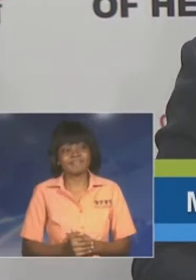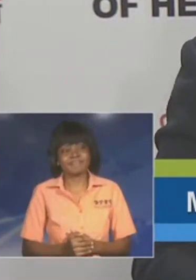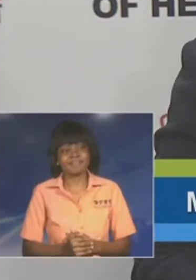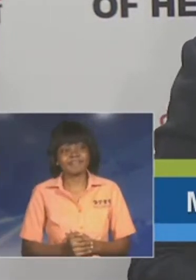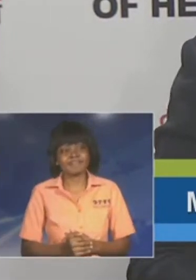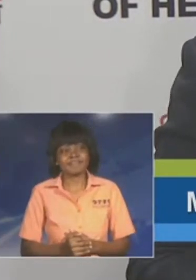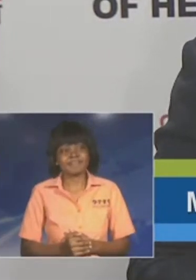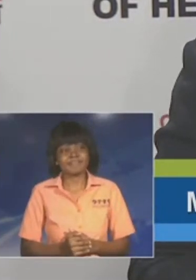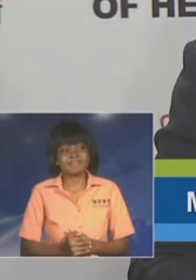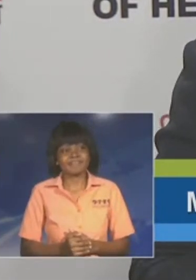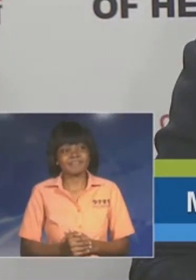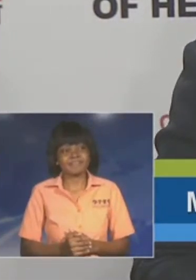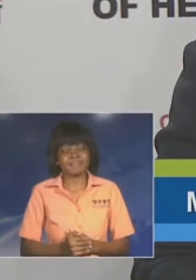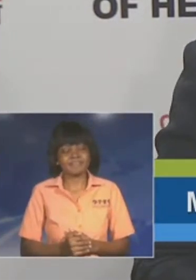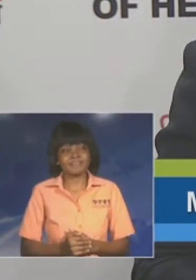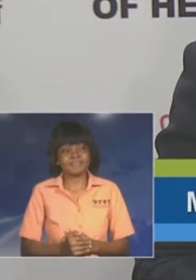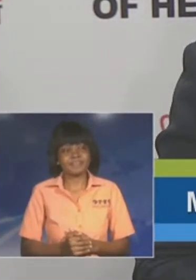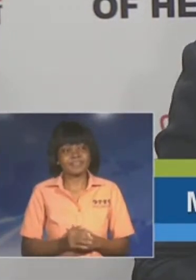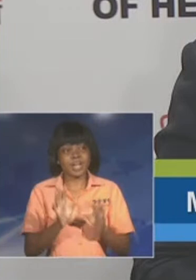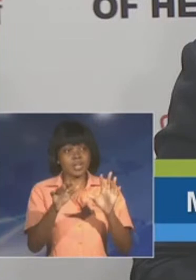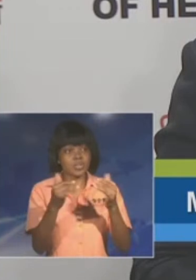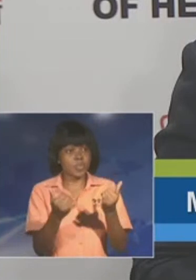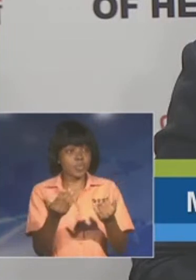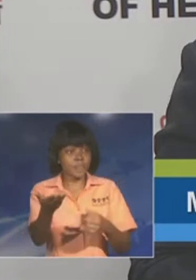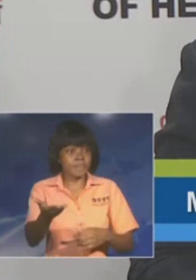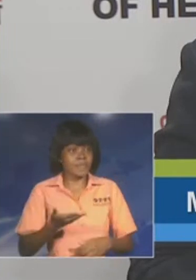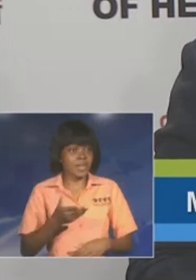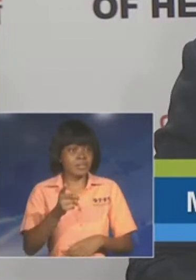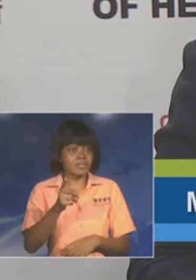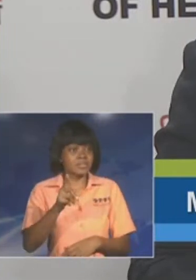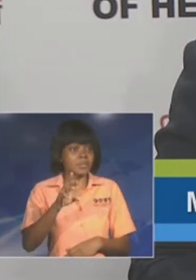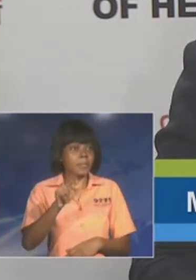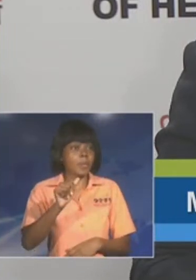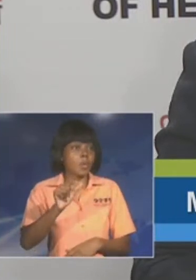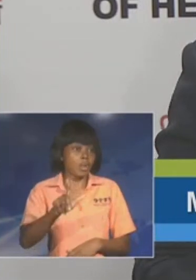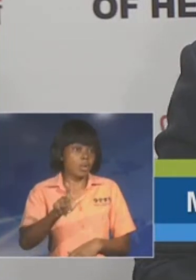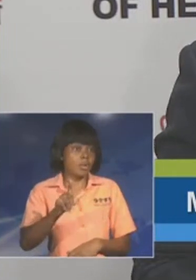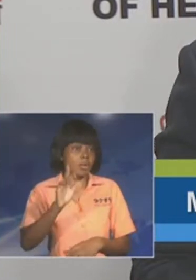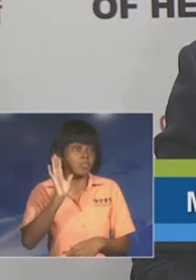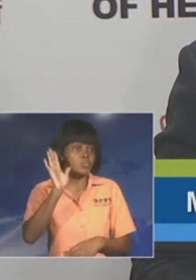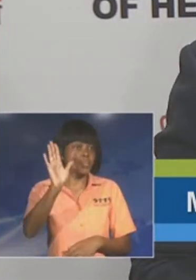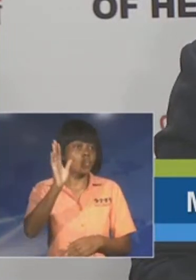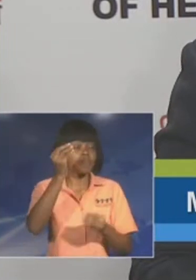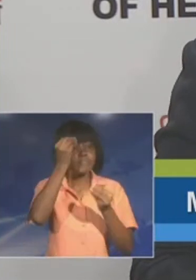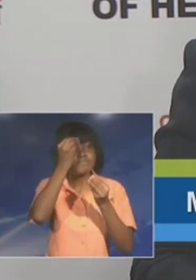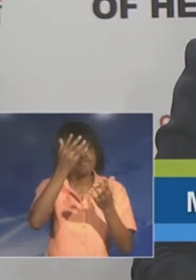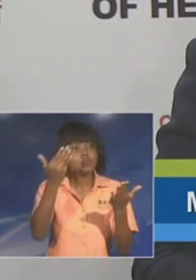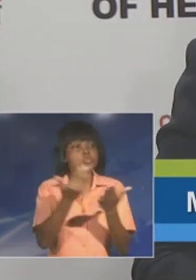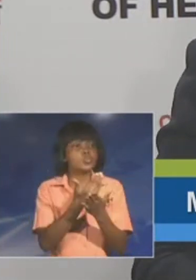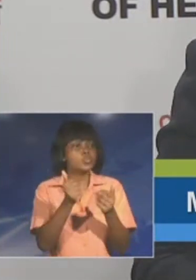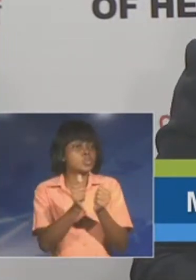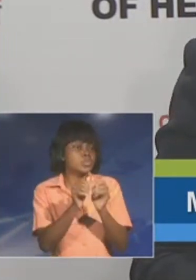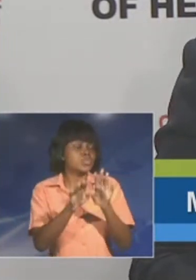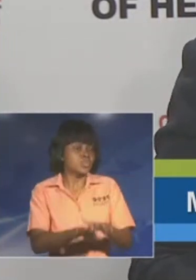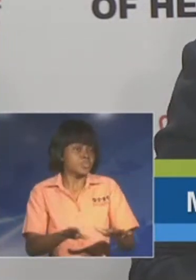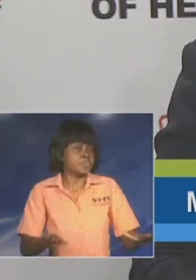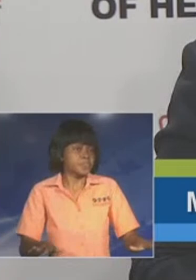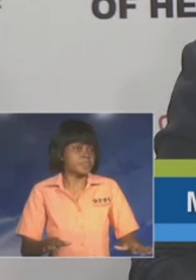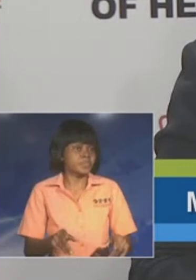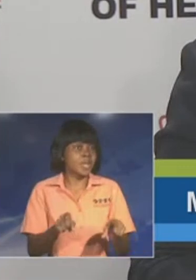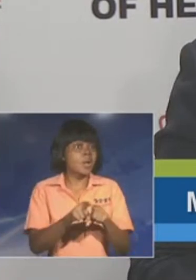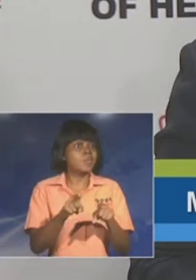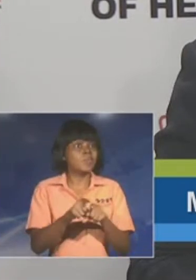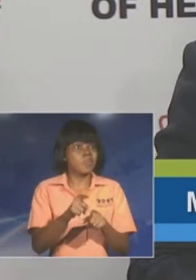on children with COVID-19 and to inform us of other illnesses that are being seen in children in Trinidad and Tobago and